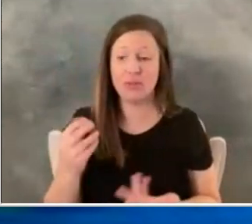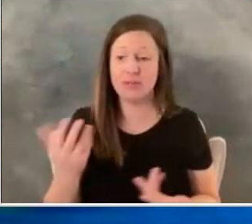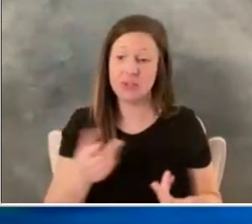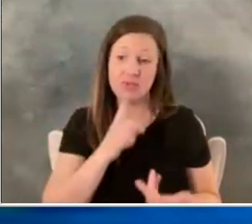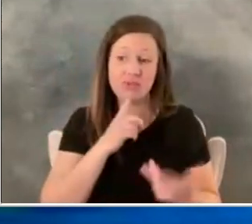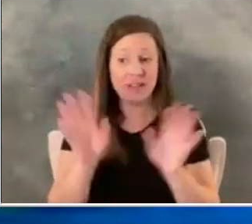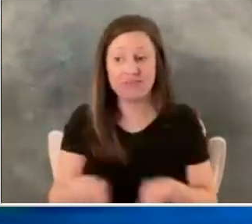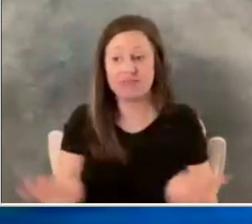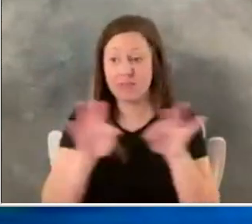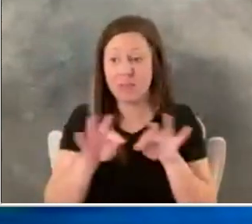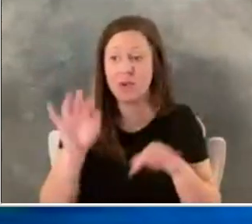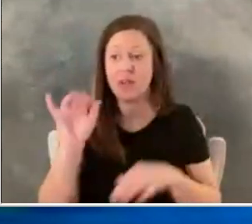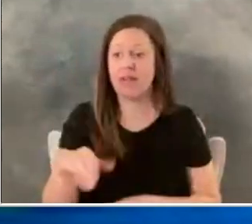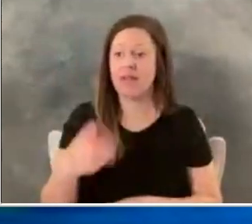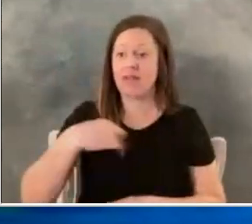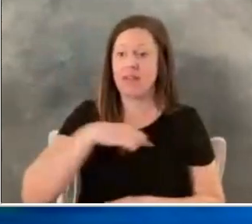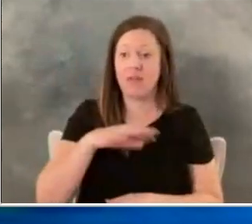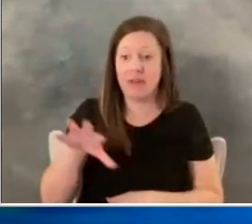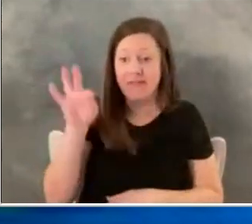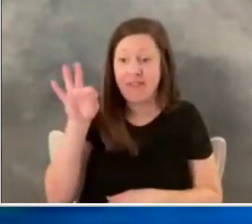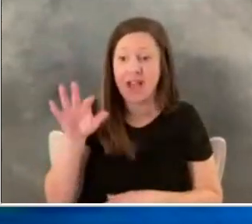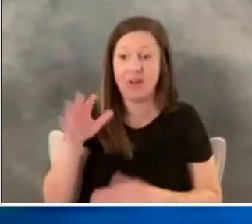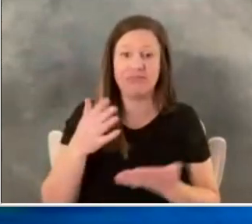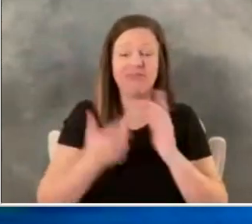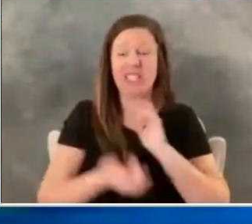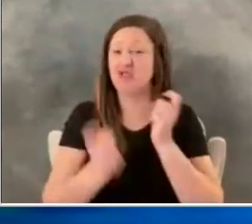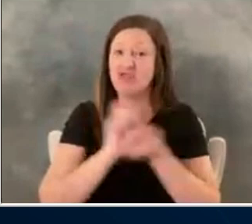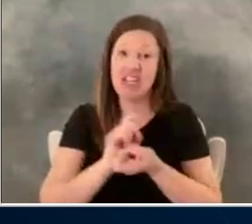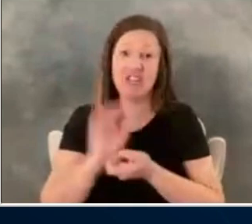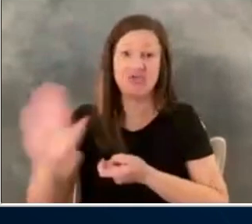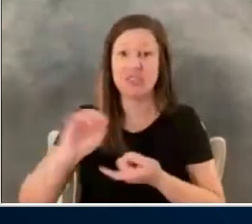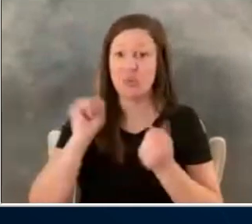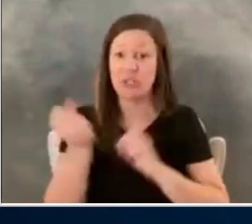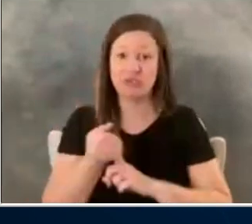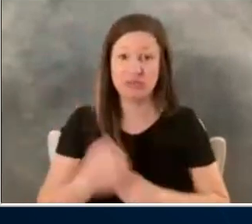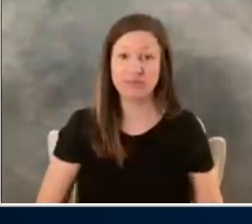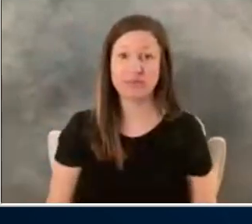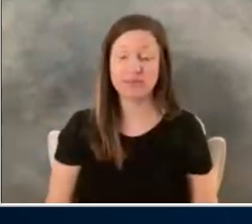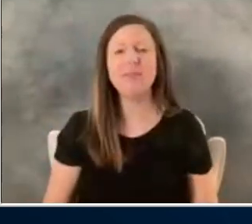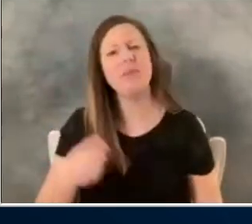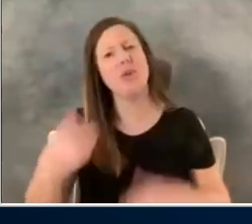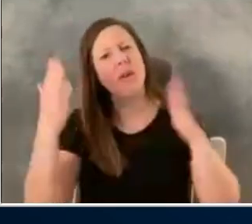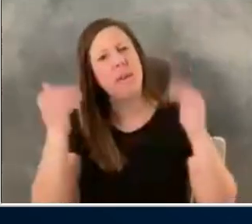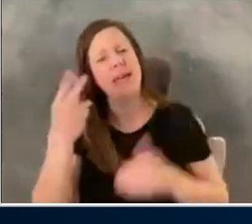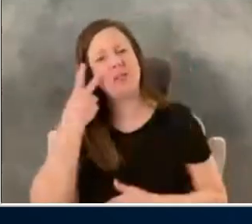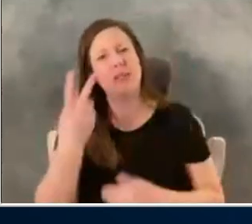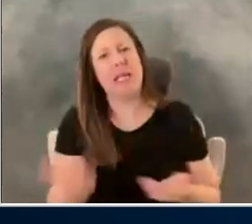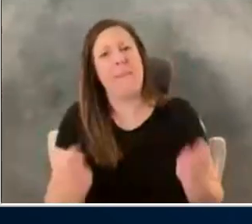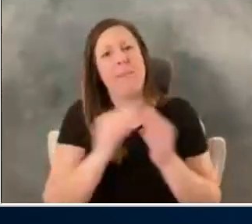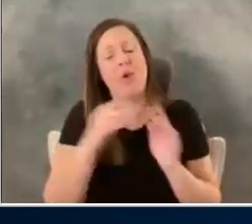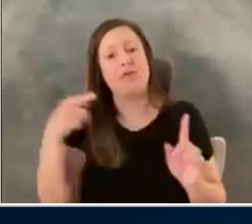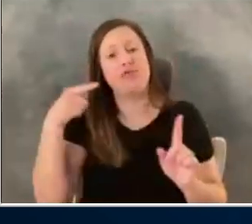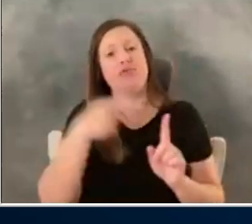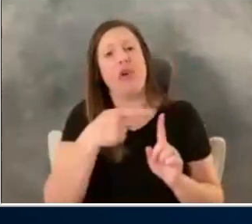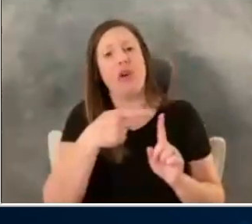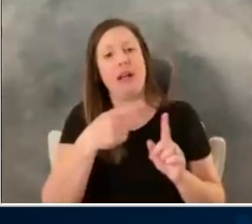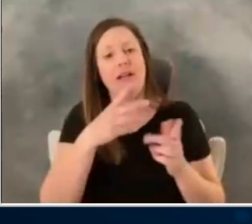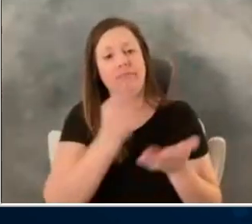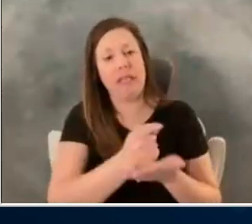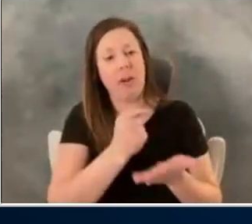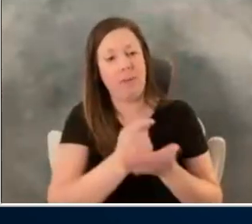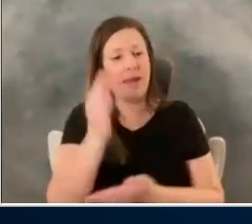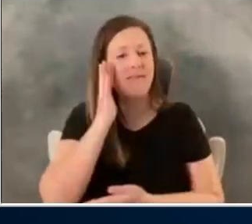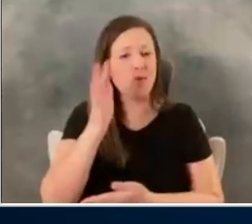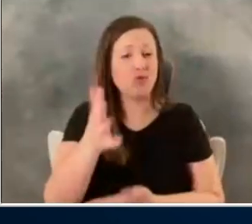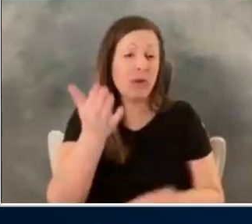critical here. It was a game changer. Do you expect to see more targeted therapies in the future, of course, then leading to bigger,